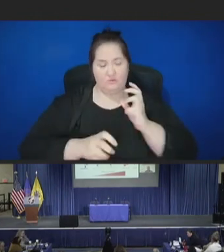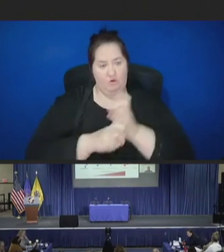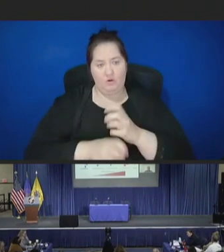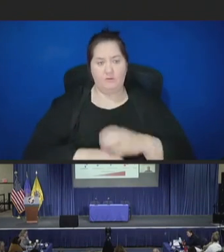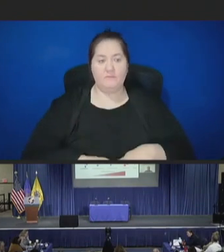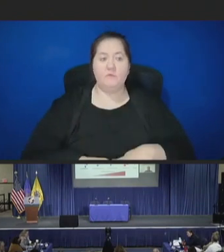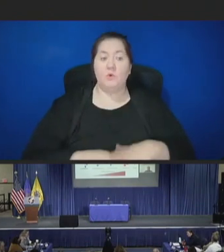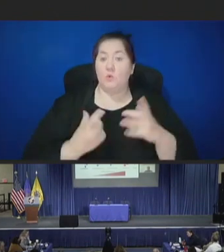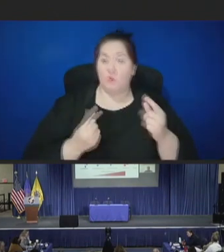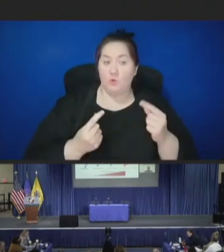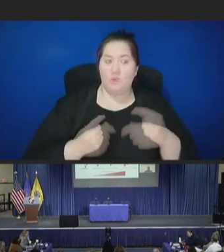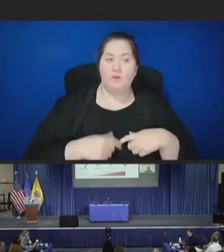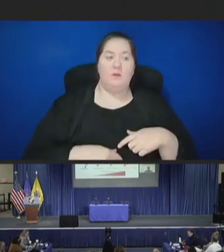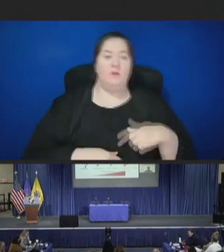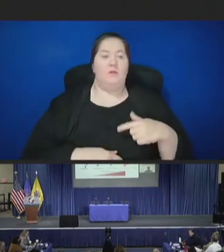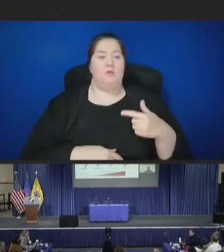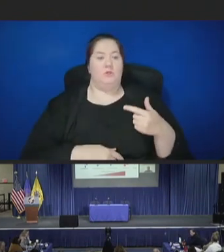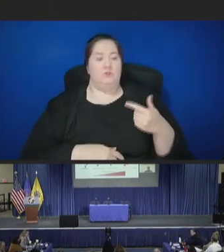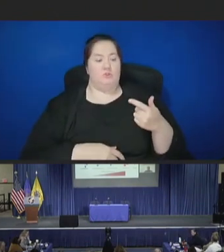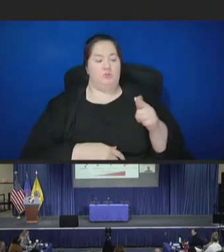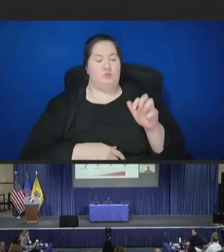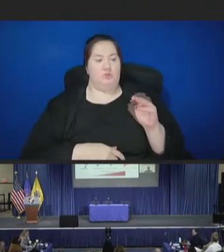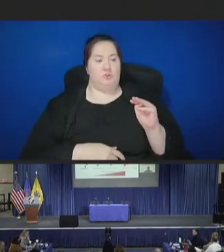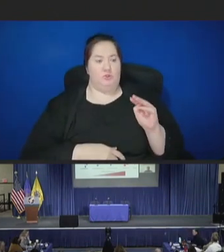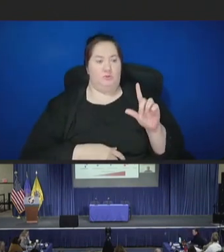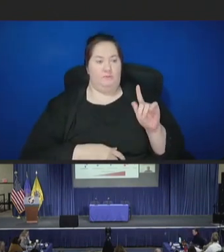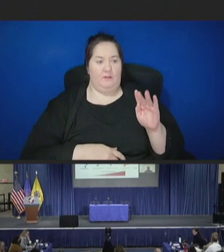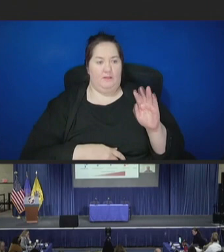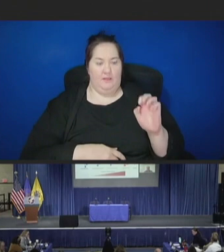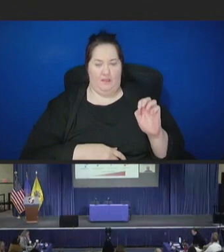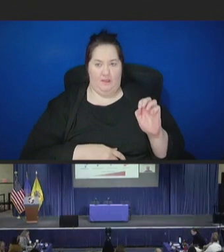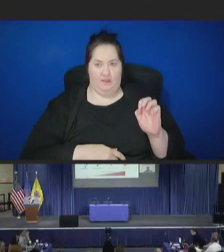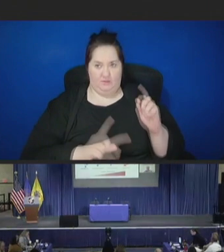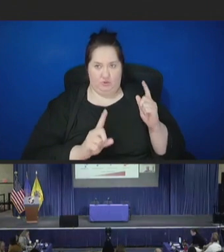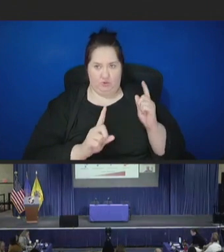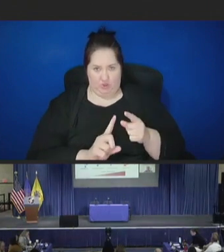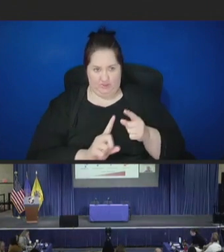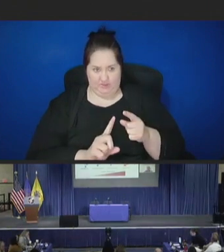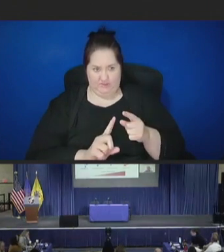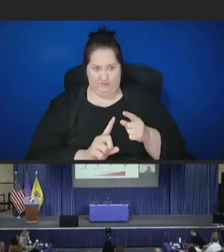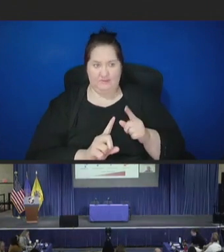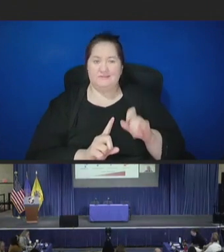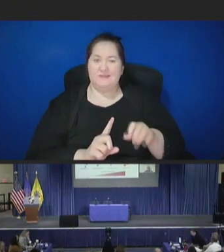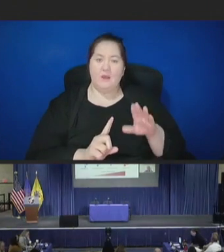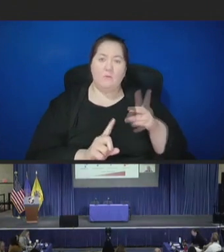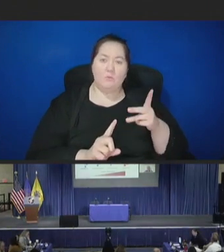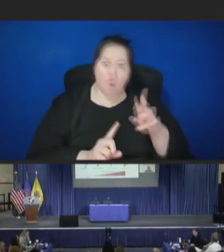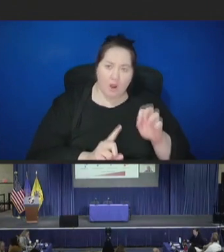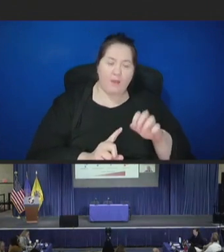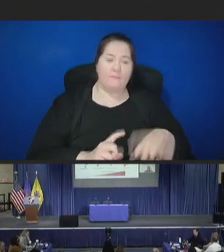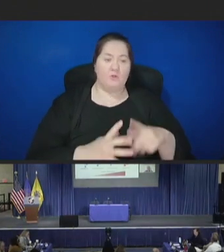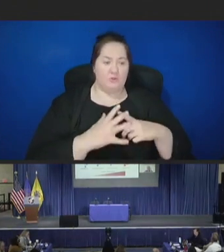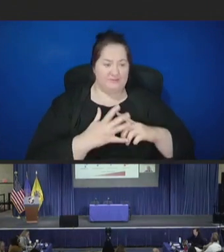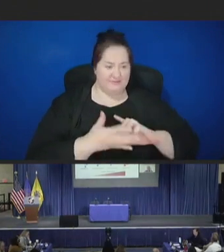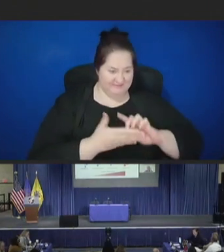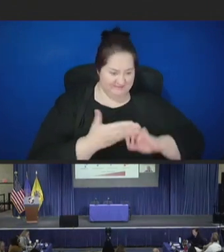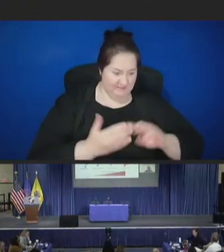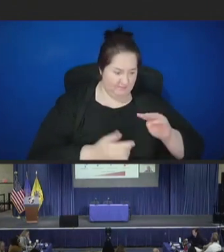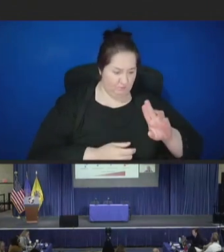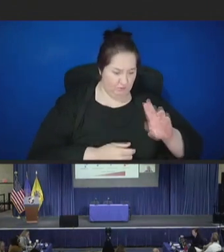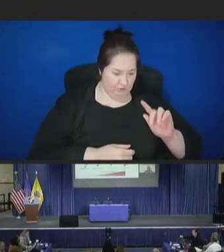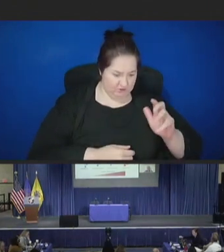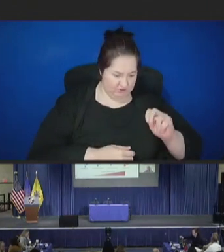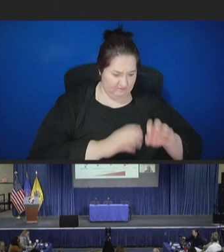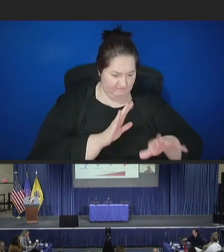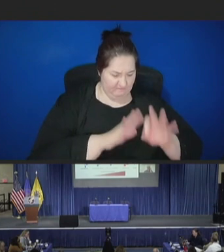that we're pursuing is called germline targeting vaccine design, and it's really anchored off that priming step where you design an immunogen that can find the right